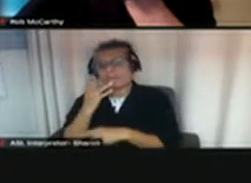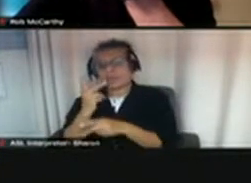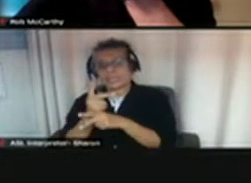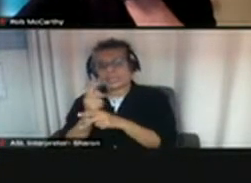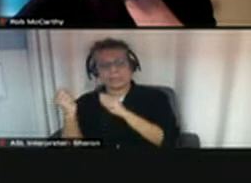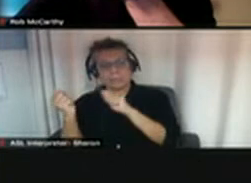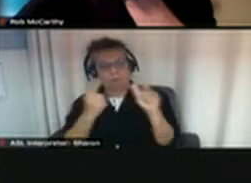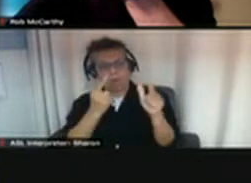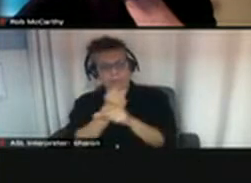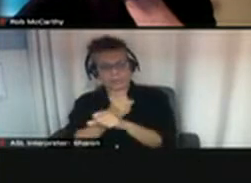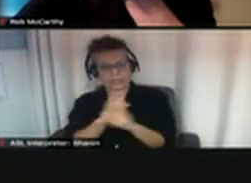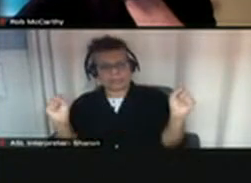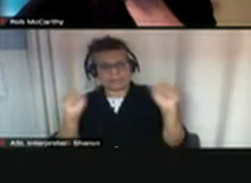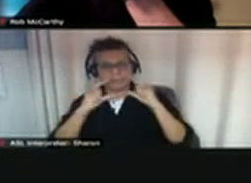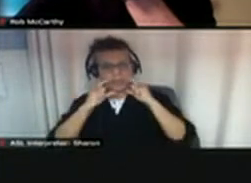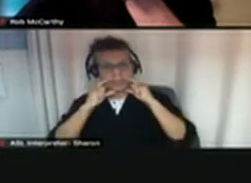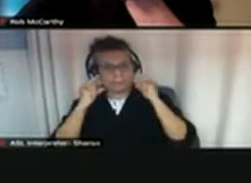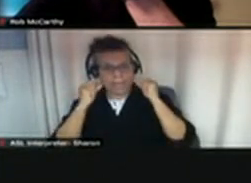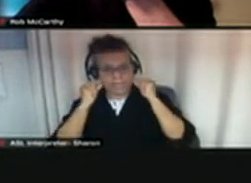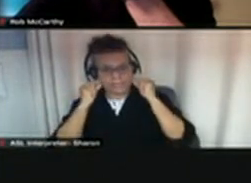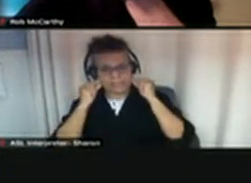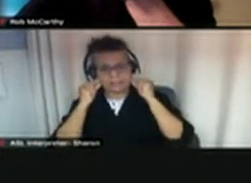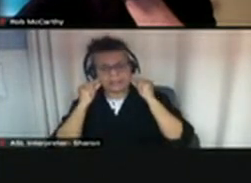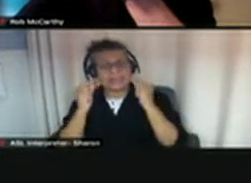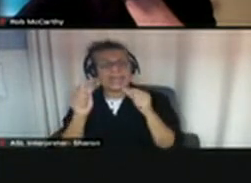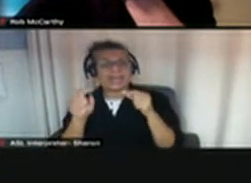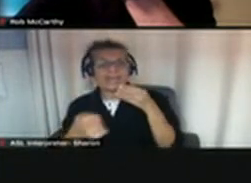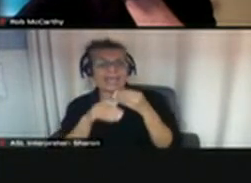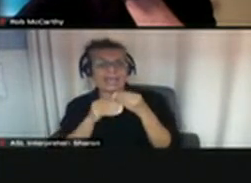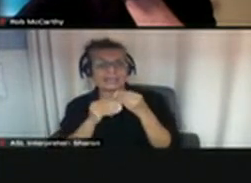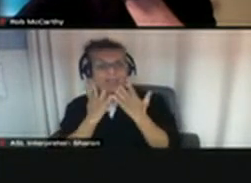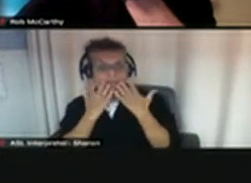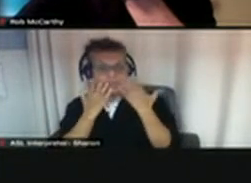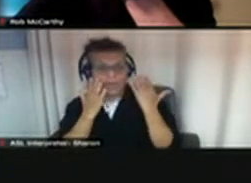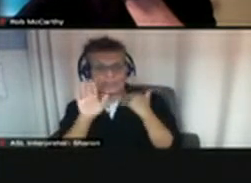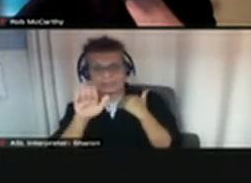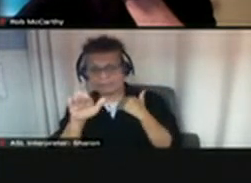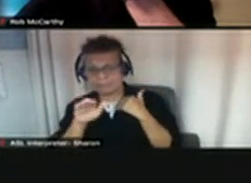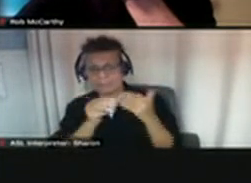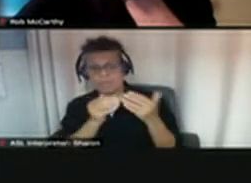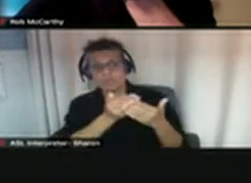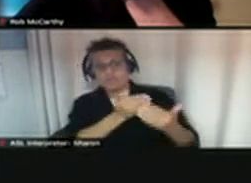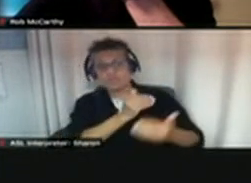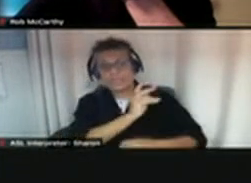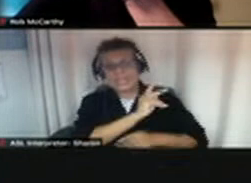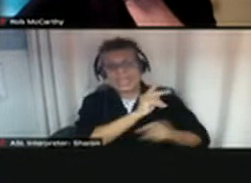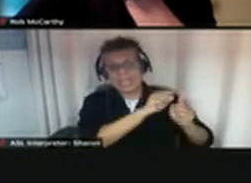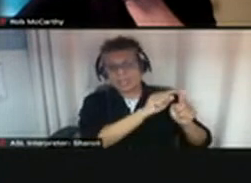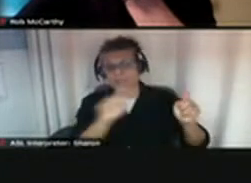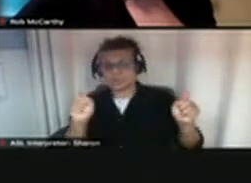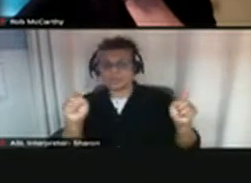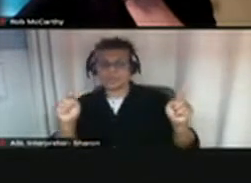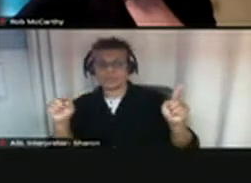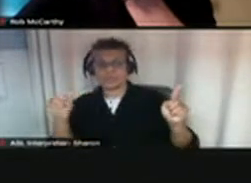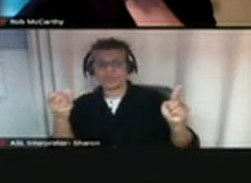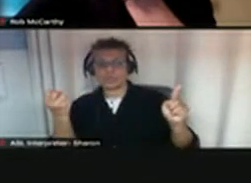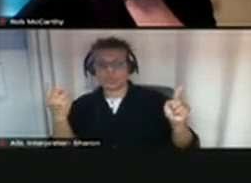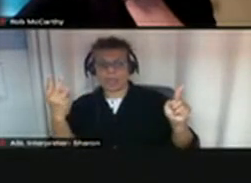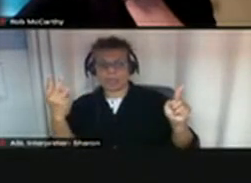and go. And I agree with the friendly amendment as well to go pre-K right through grade 12 with a mask